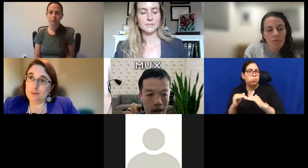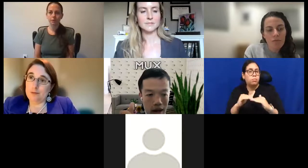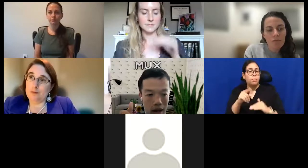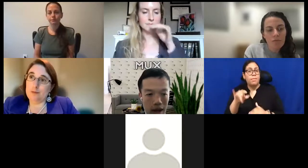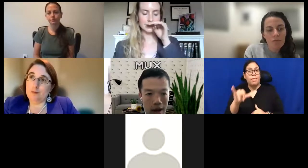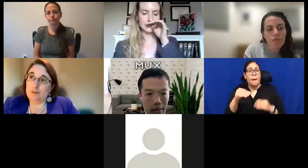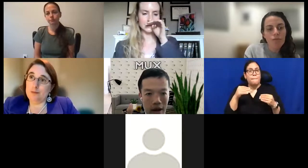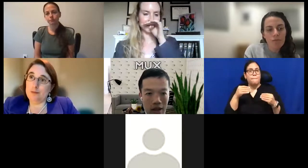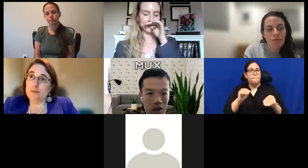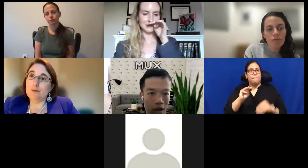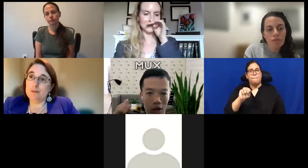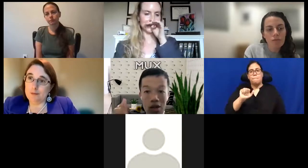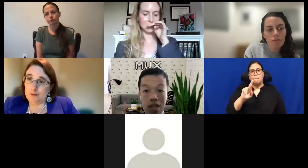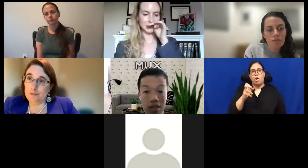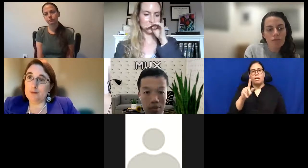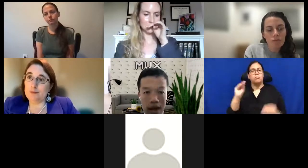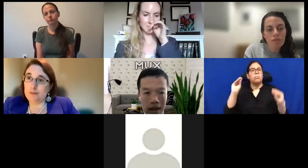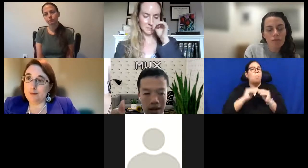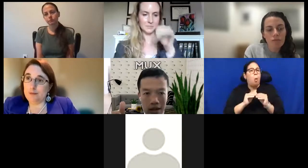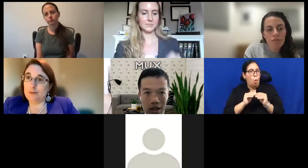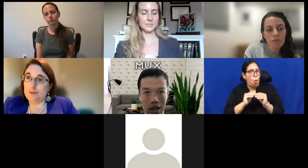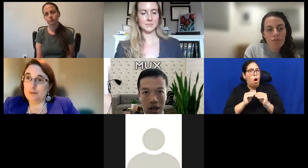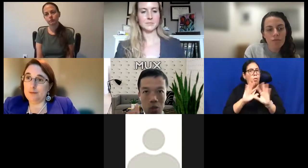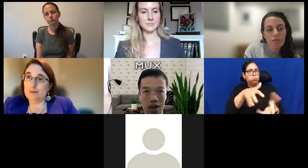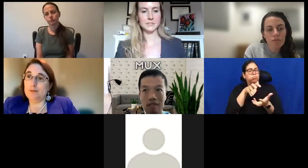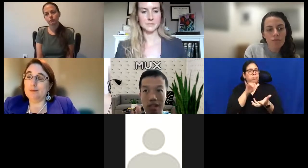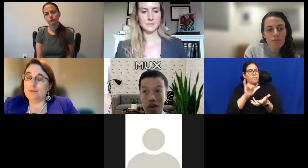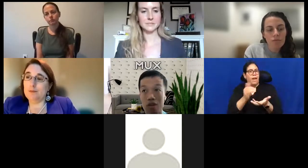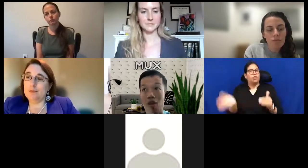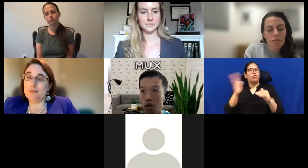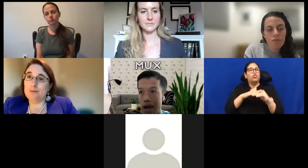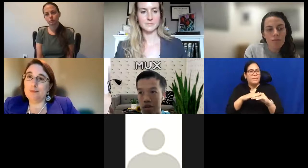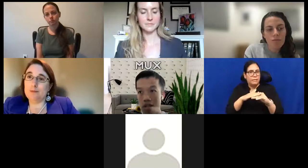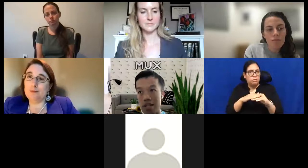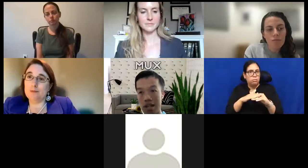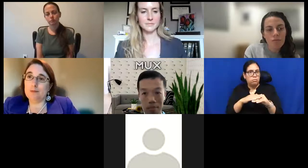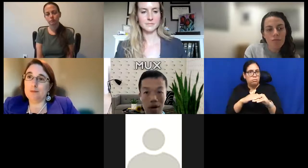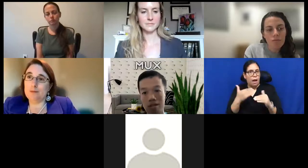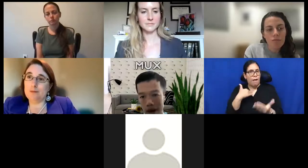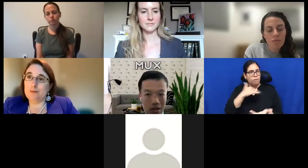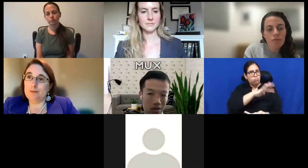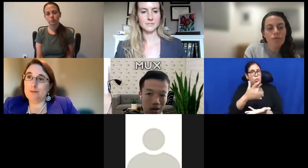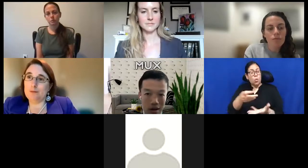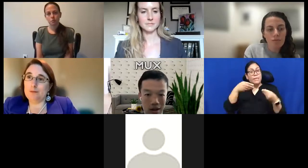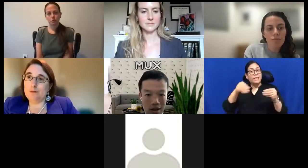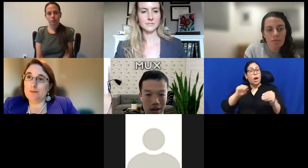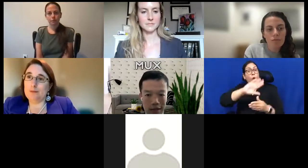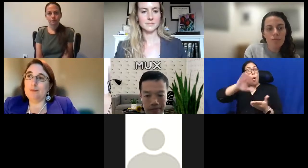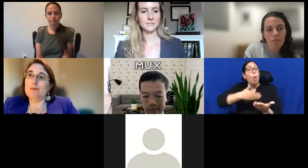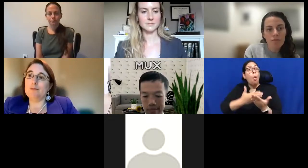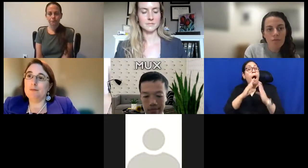more liquid, and so that it would increase supply, so that you wouldn't have to sell your whole house. You could sell parts of your house,